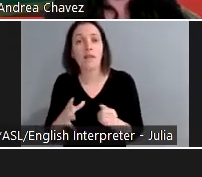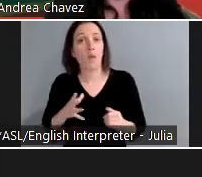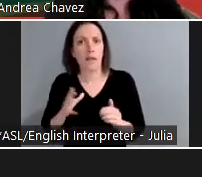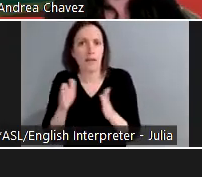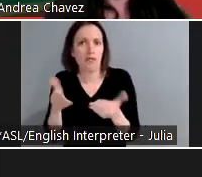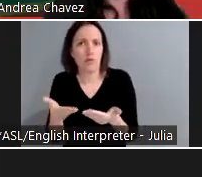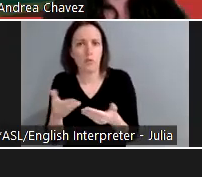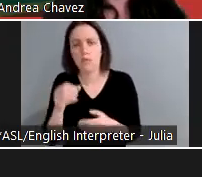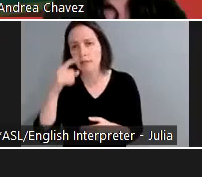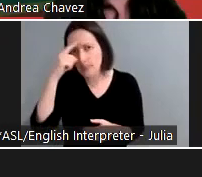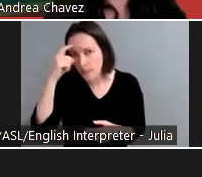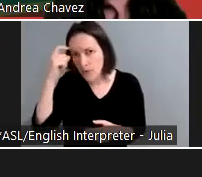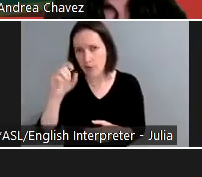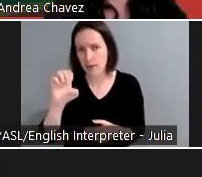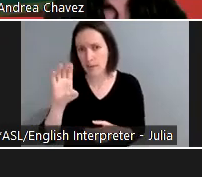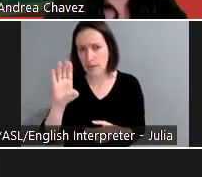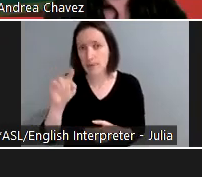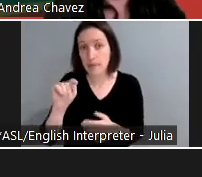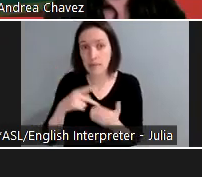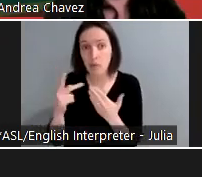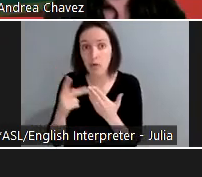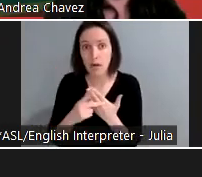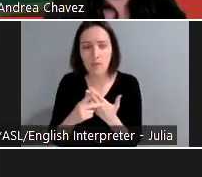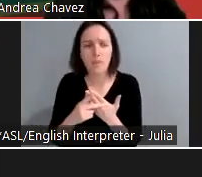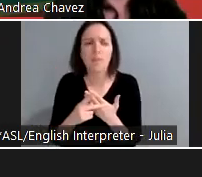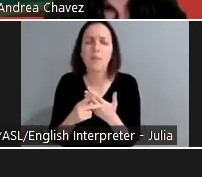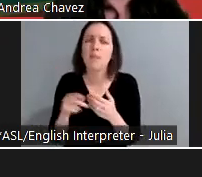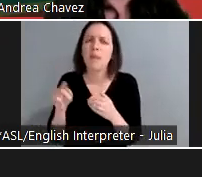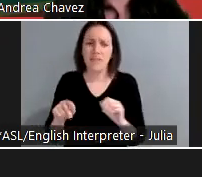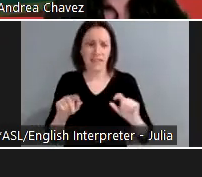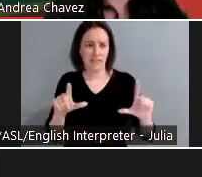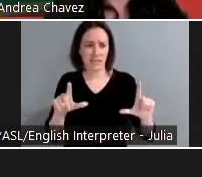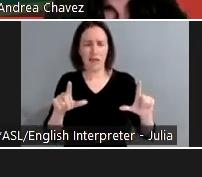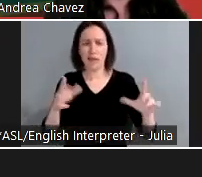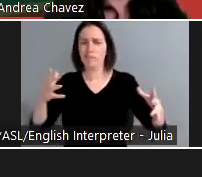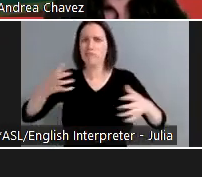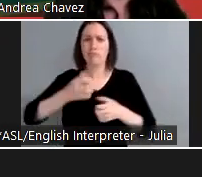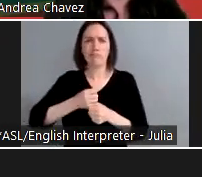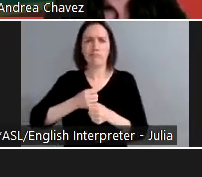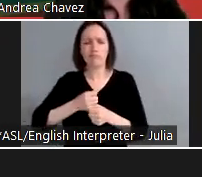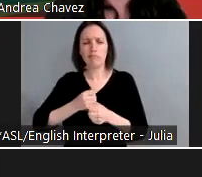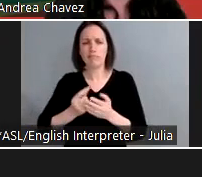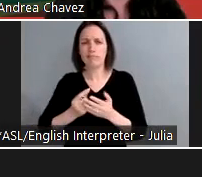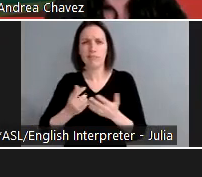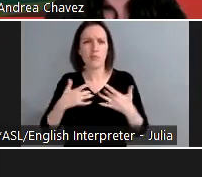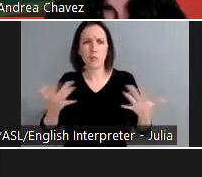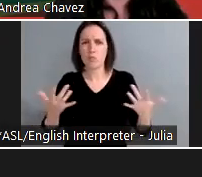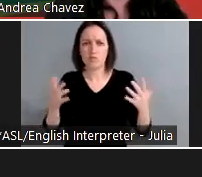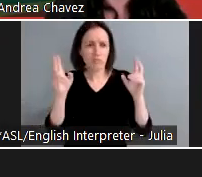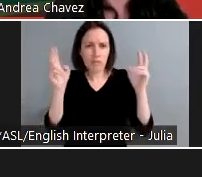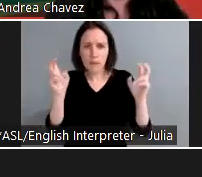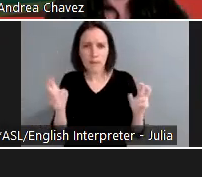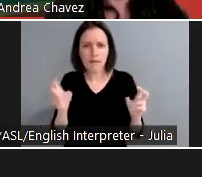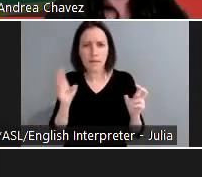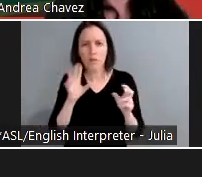program. This slide provides a high-level overview of topics that we will be covering for both the Pandemic EBT